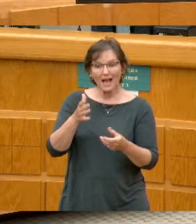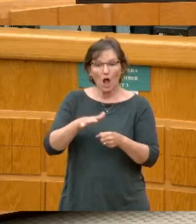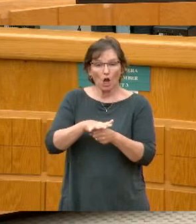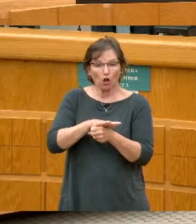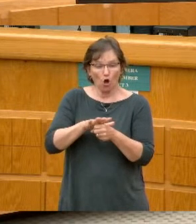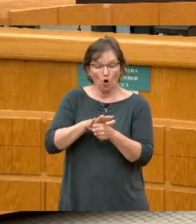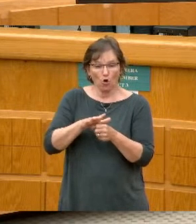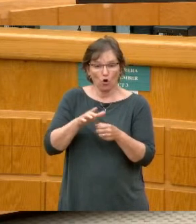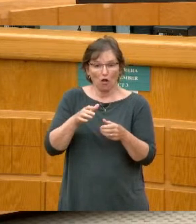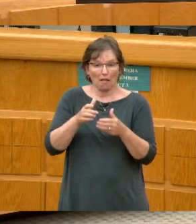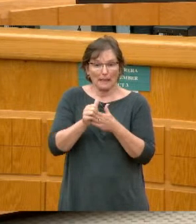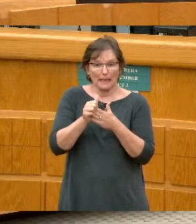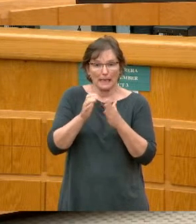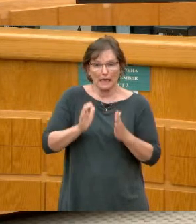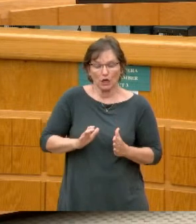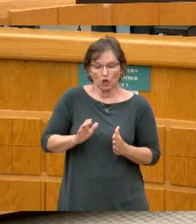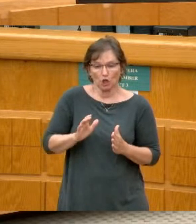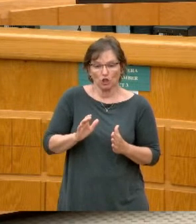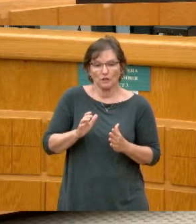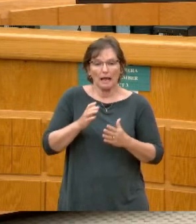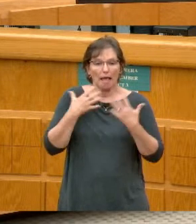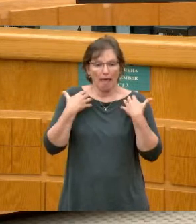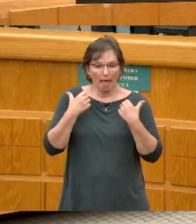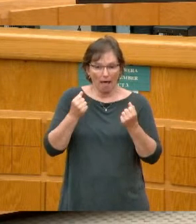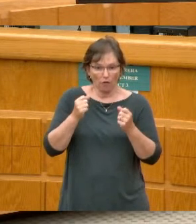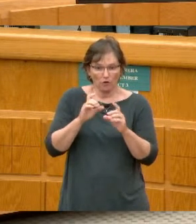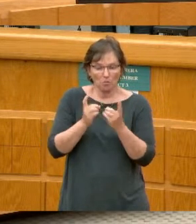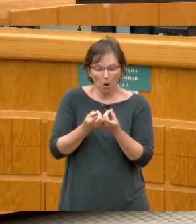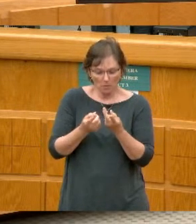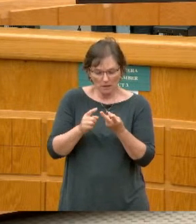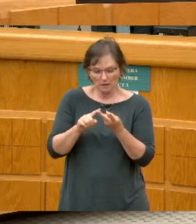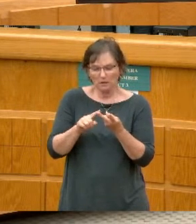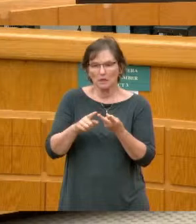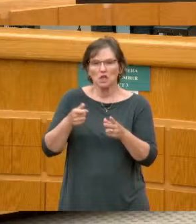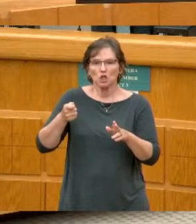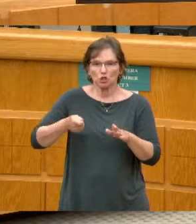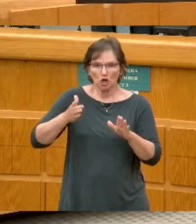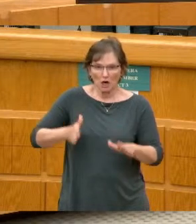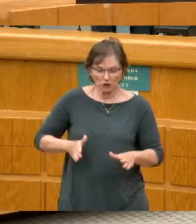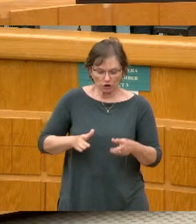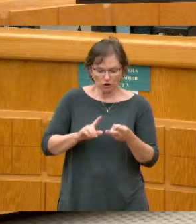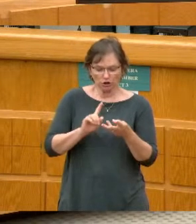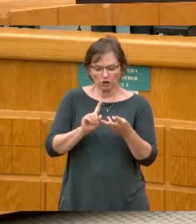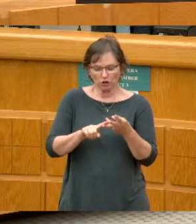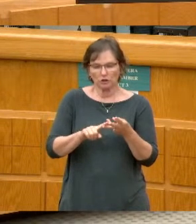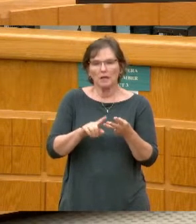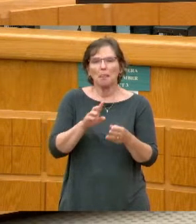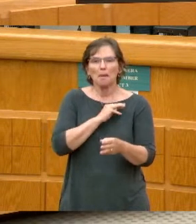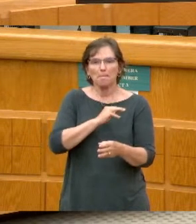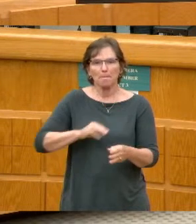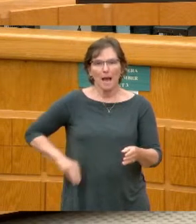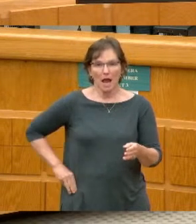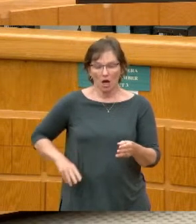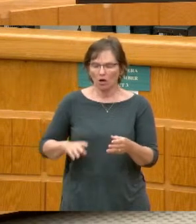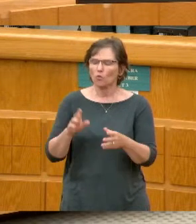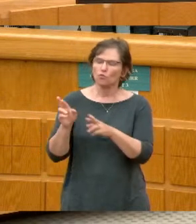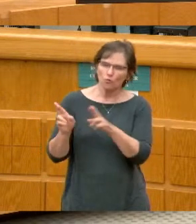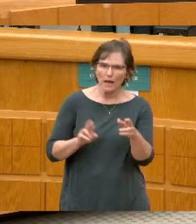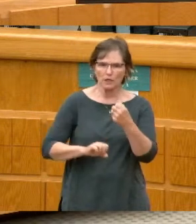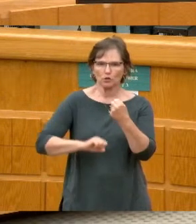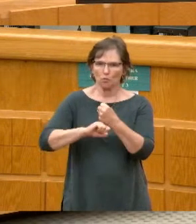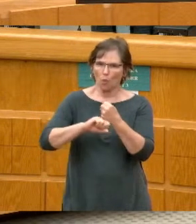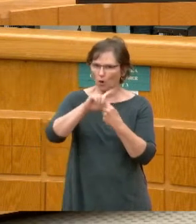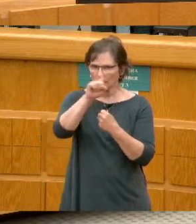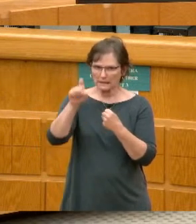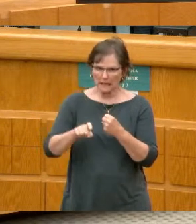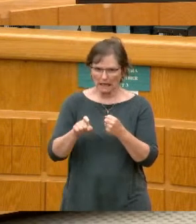now available to treat COVID-19. I want you to know that between Director Rodriguez at